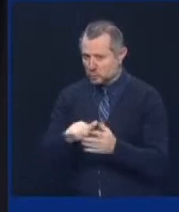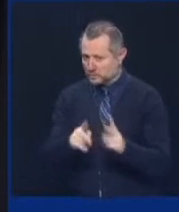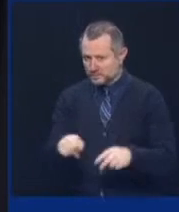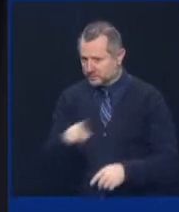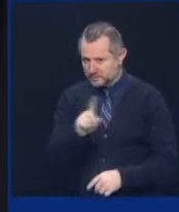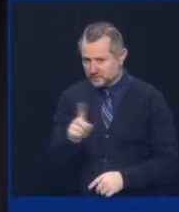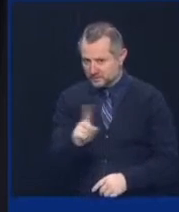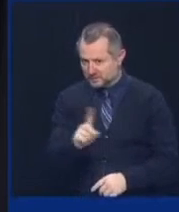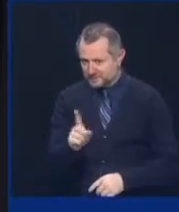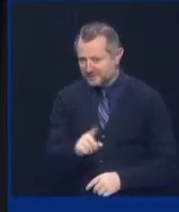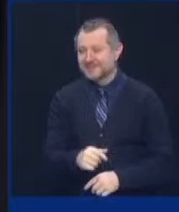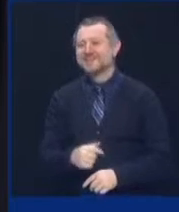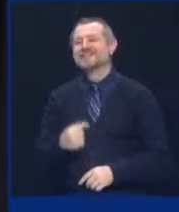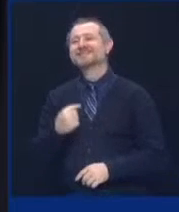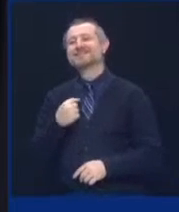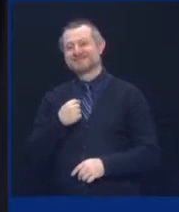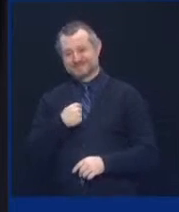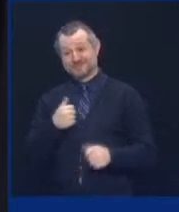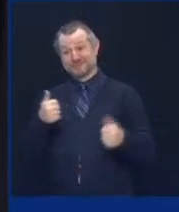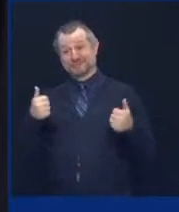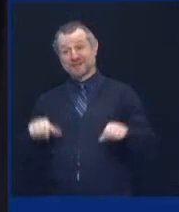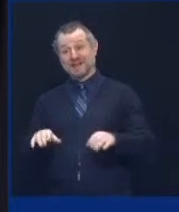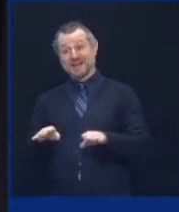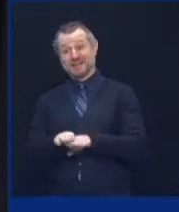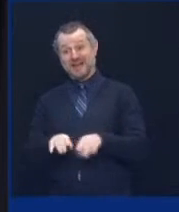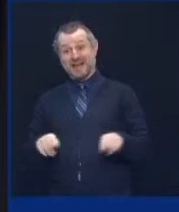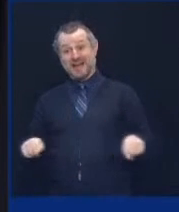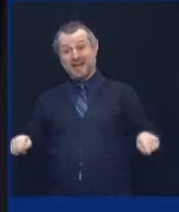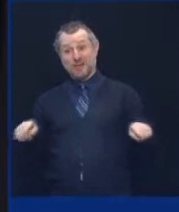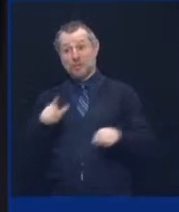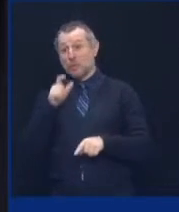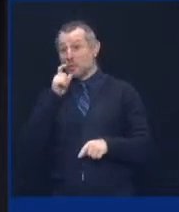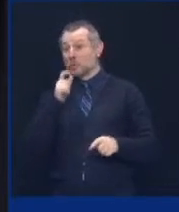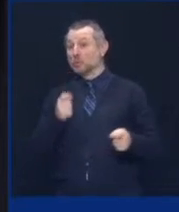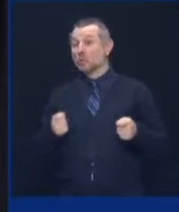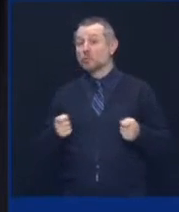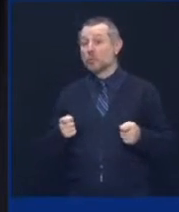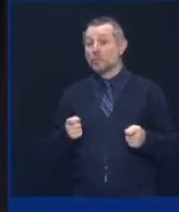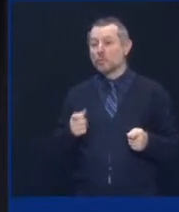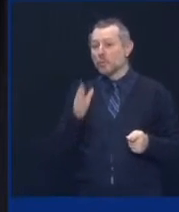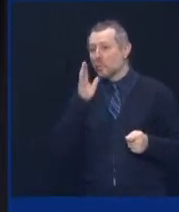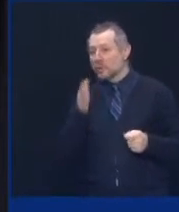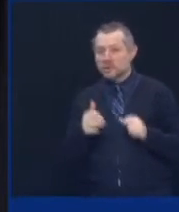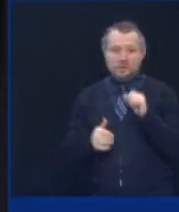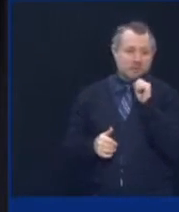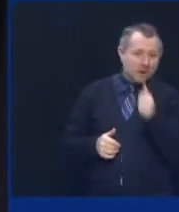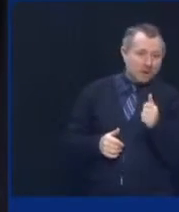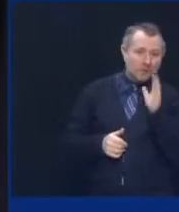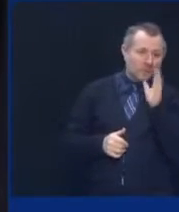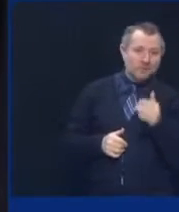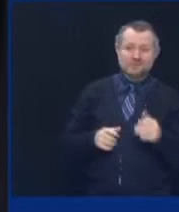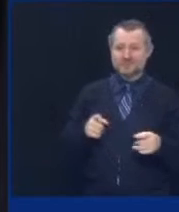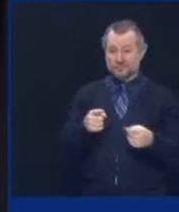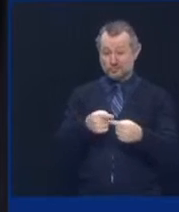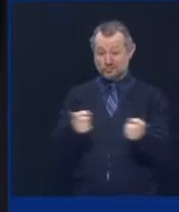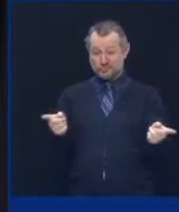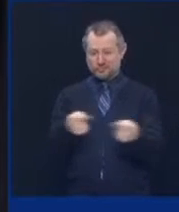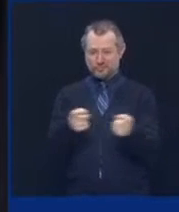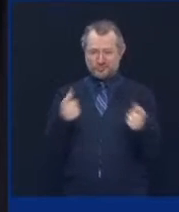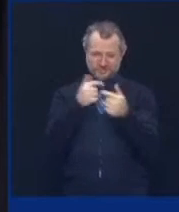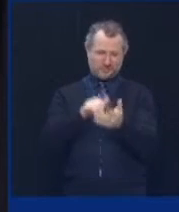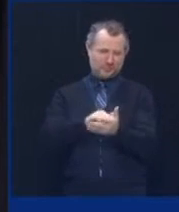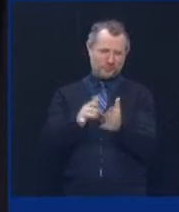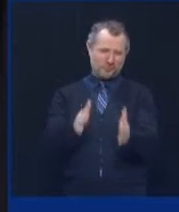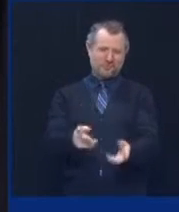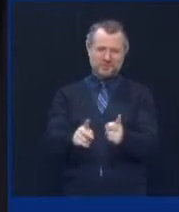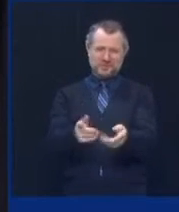shutdown is in the hands of the New Yorkers. New Yorkers have the shutdown in their